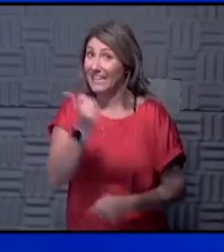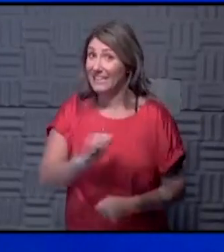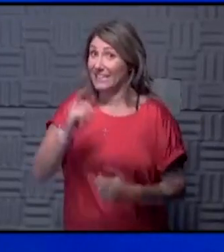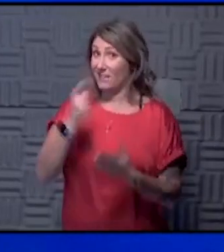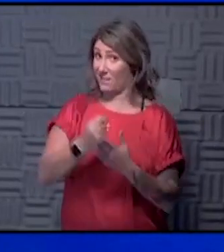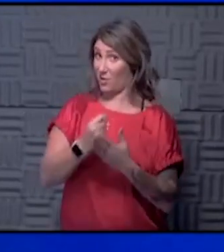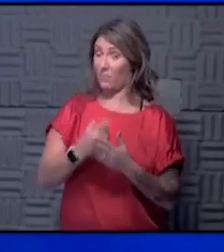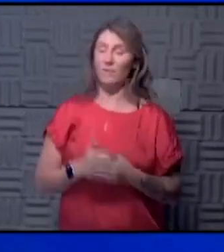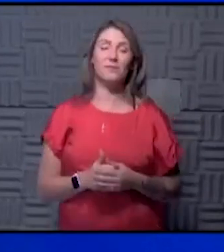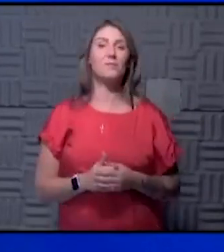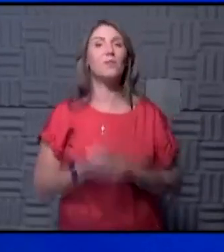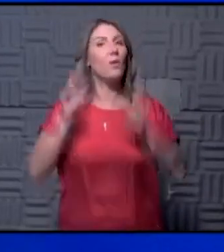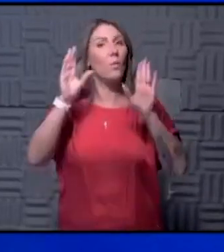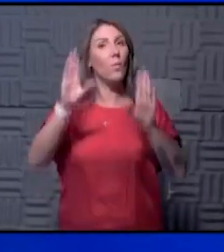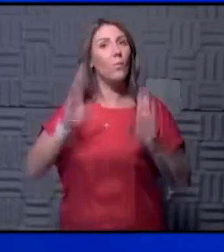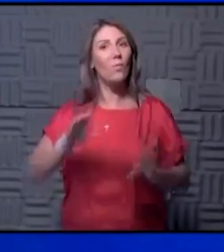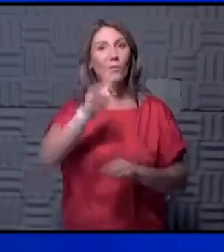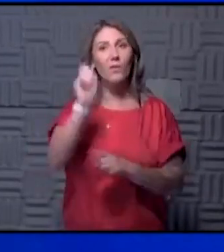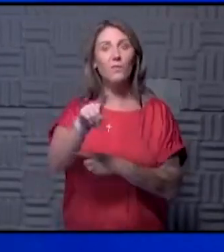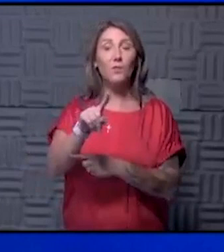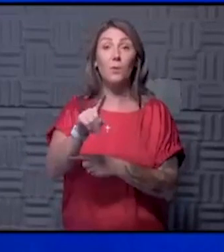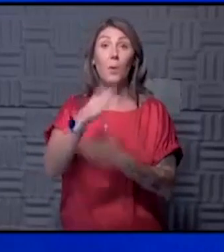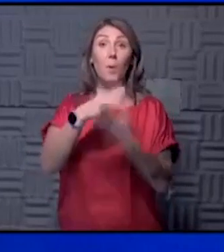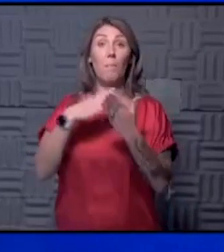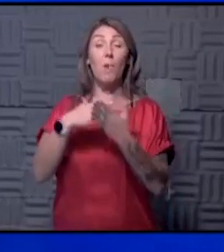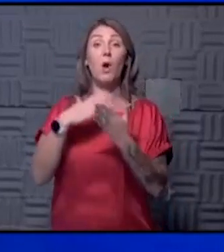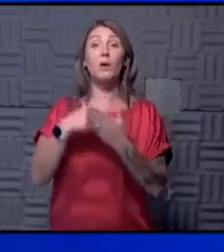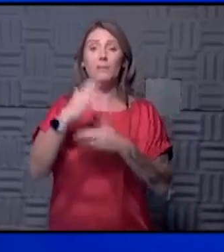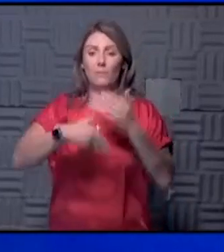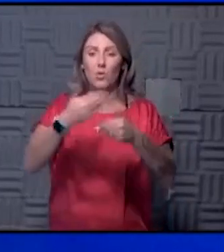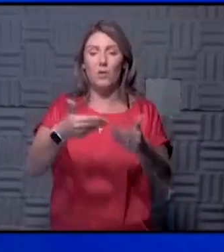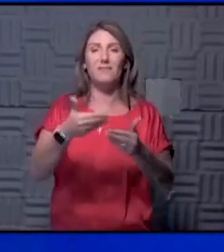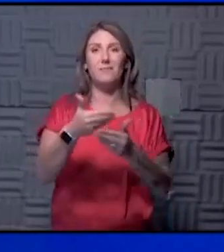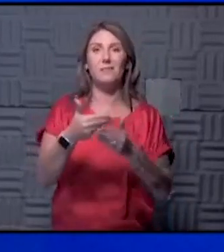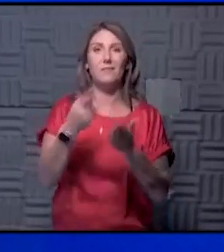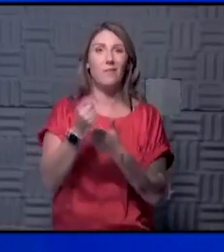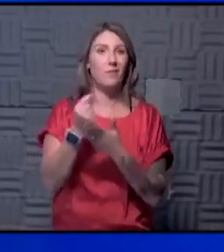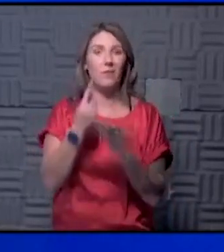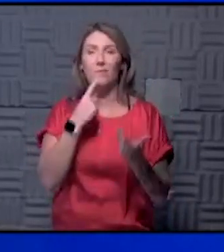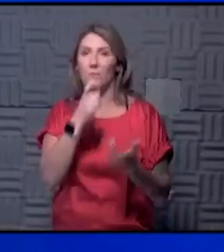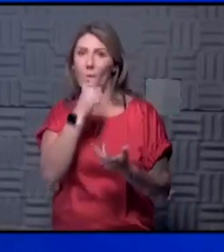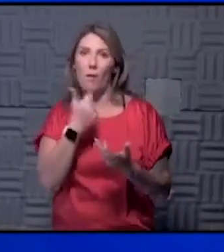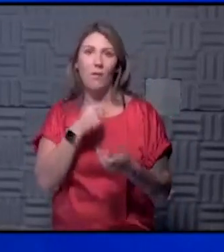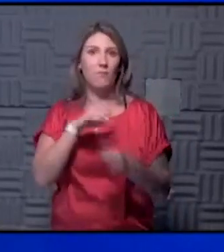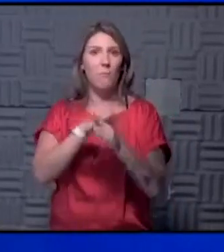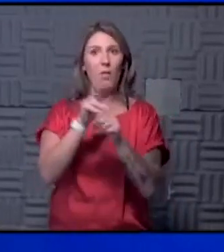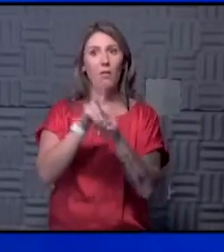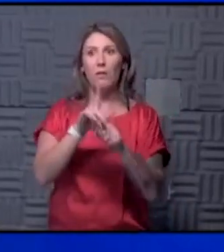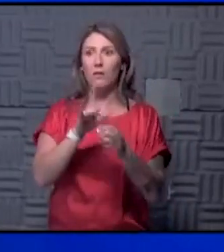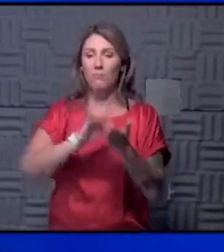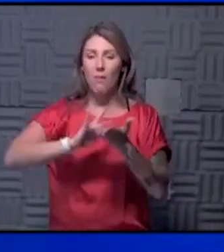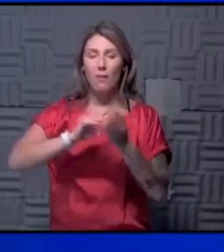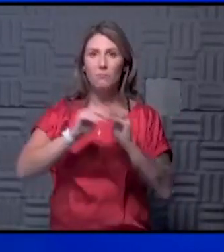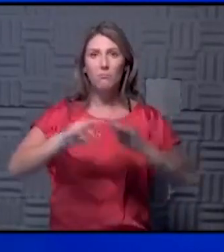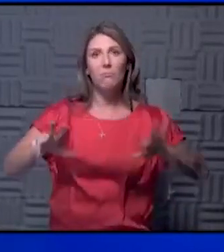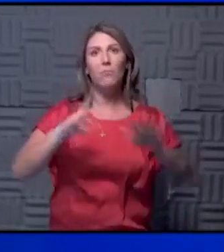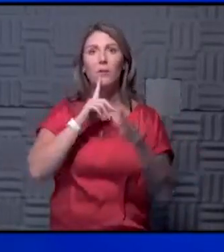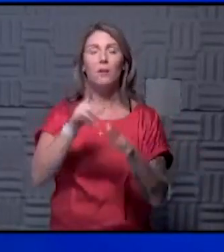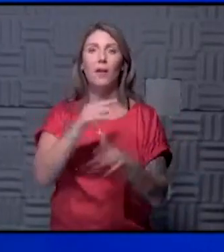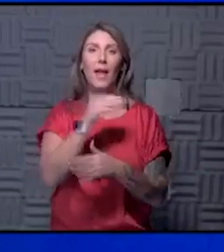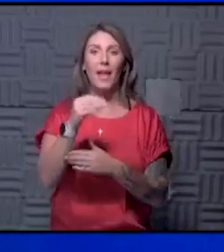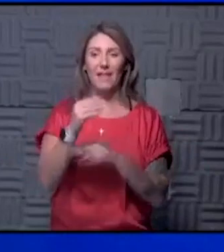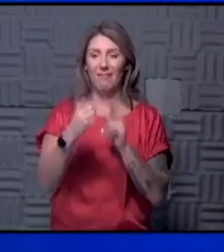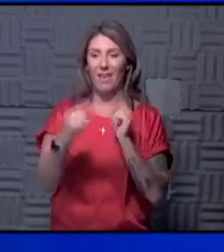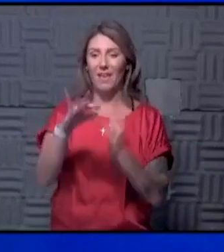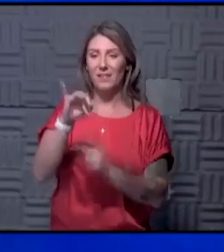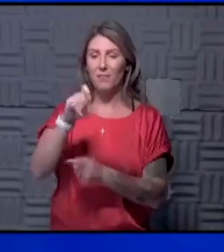great question. That's a great question. Well, part of it is there's a paucity of therapy. We don't have enough remdesivir to give around. Secondly, the monoclonal antibodies are still undergoing